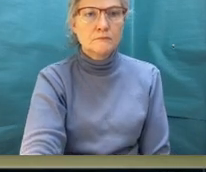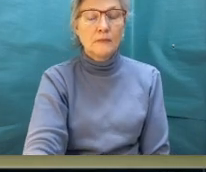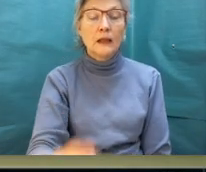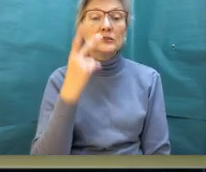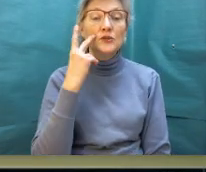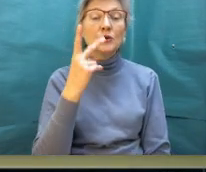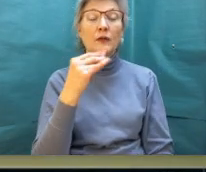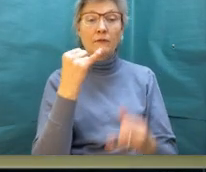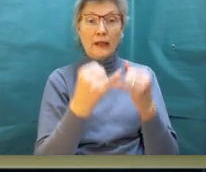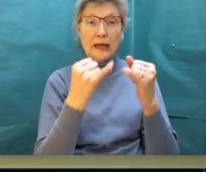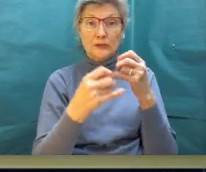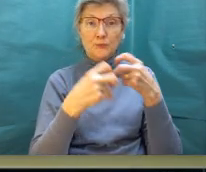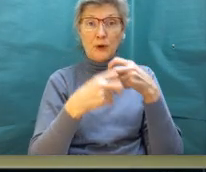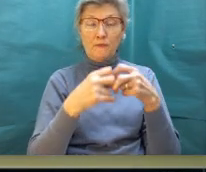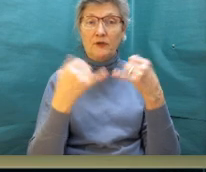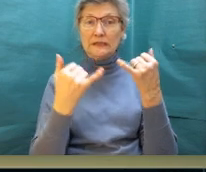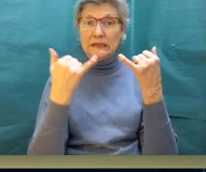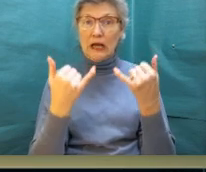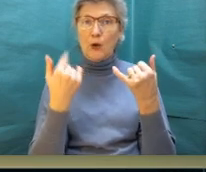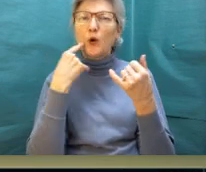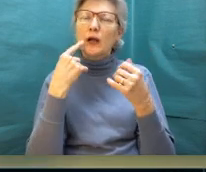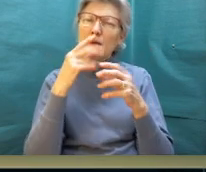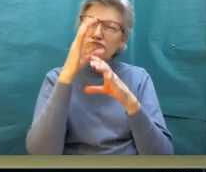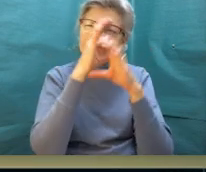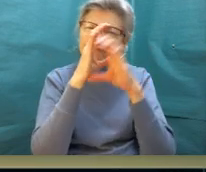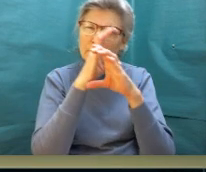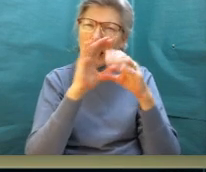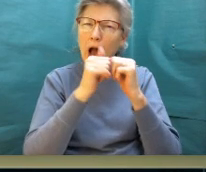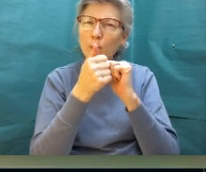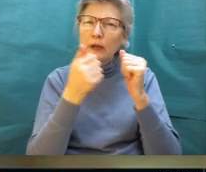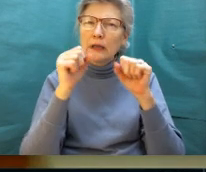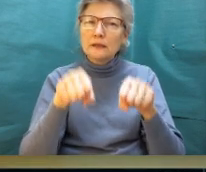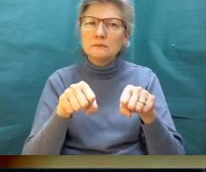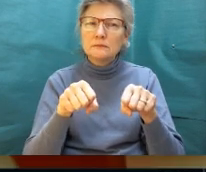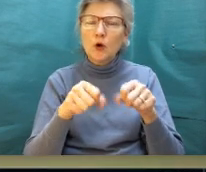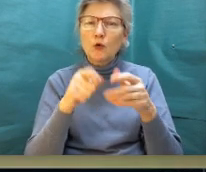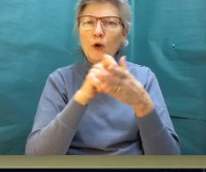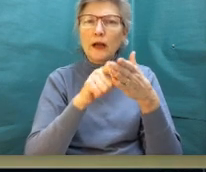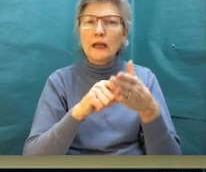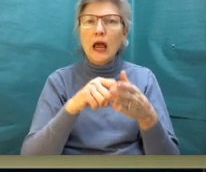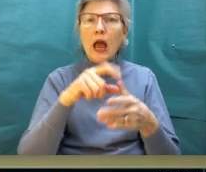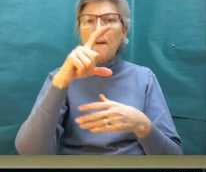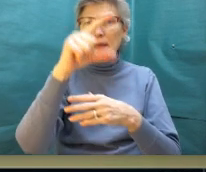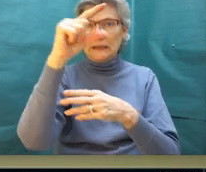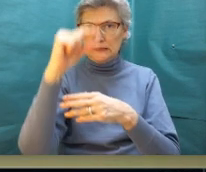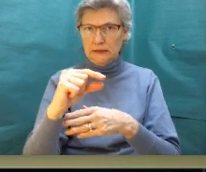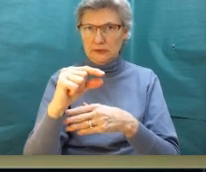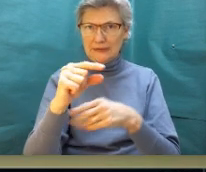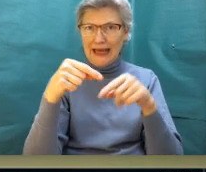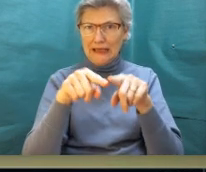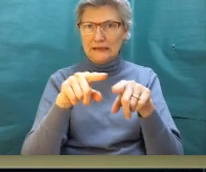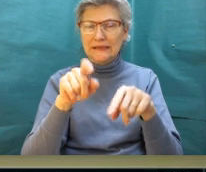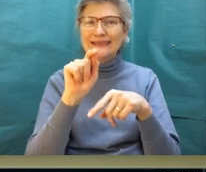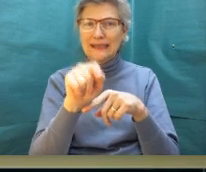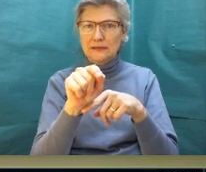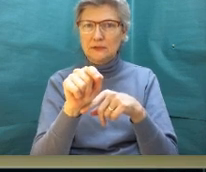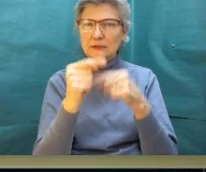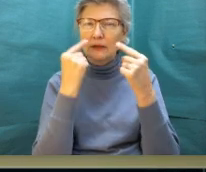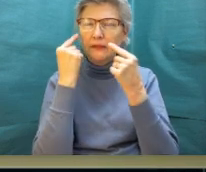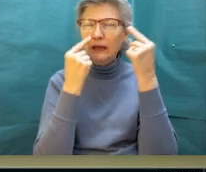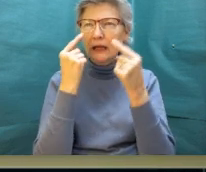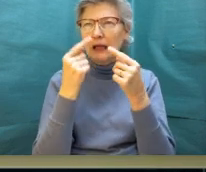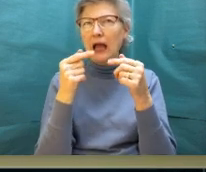look at our final problem for the day, where we're going to investigate how we can write mixed numbers as decimals, thinking along the